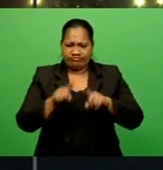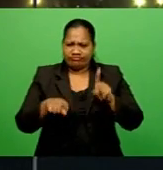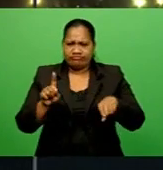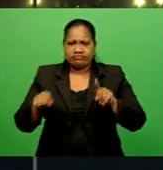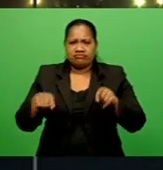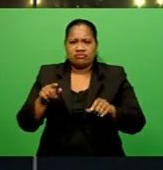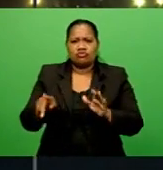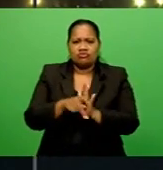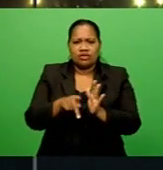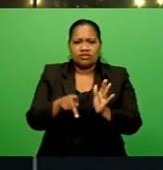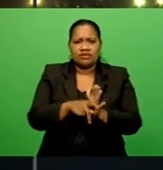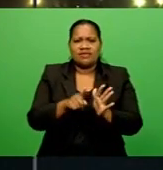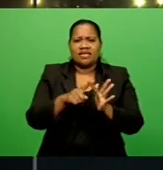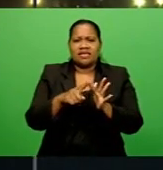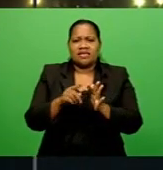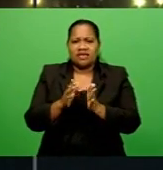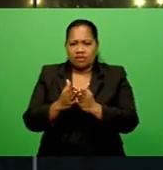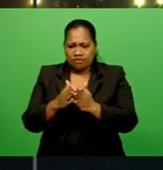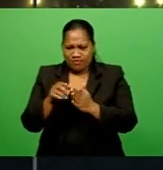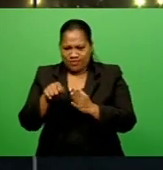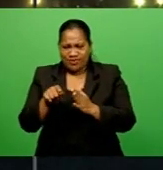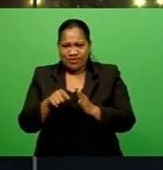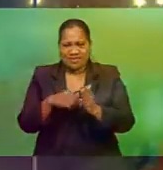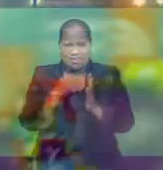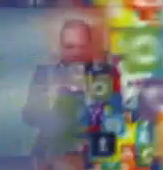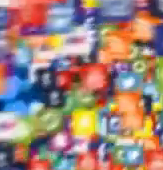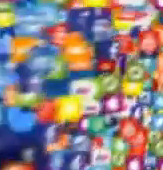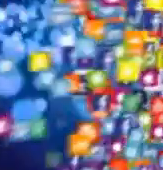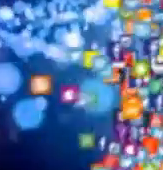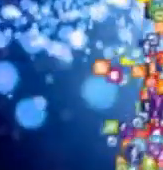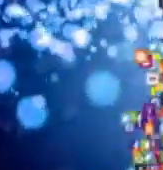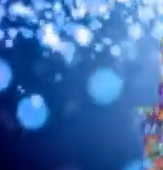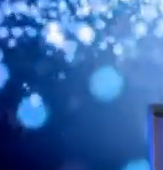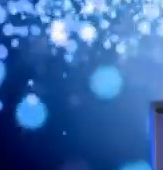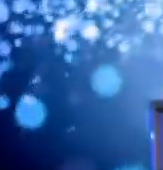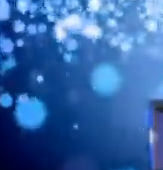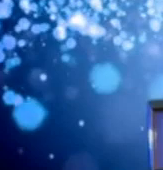of e-books in collusion with some publishers.